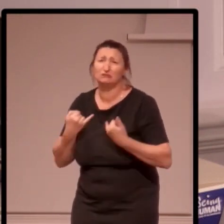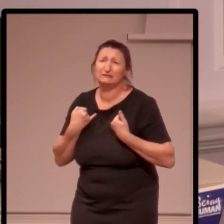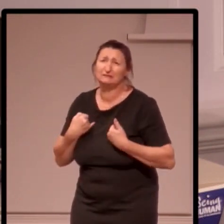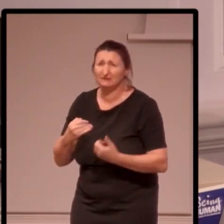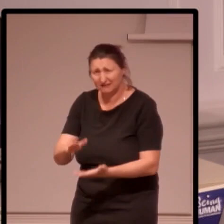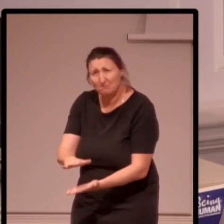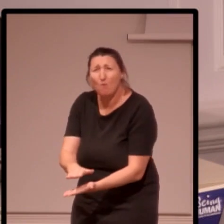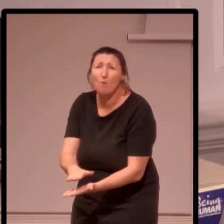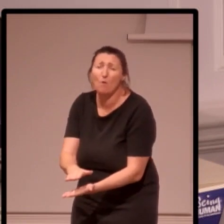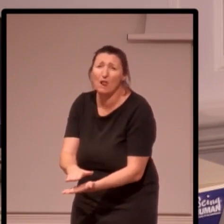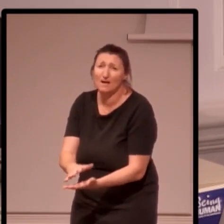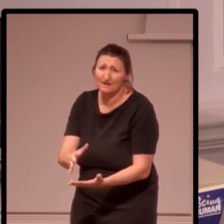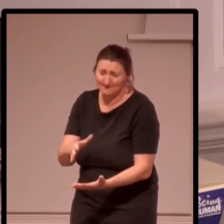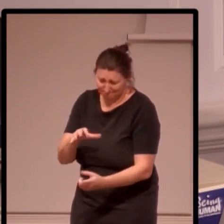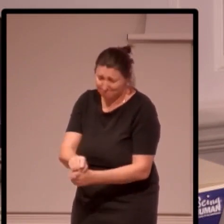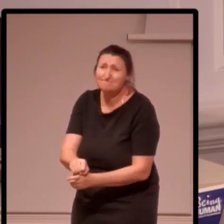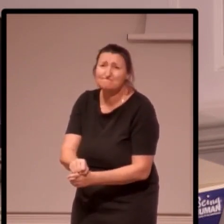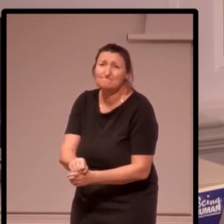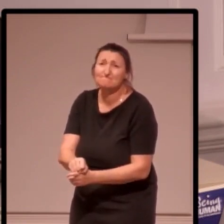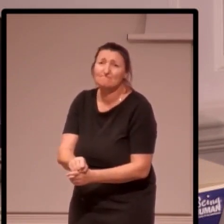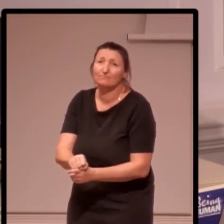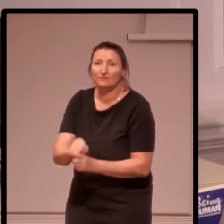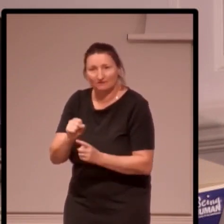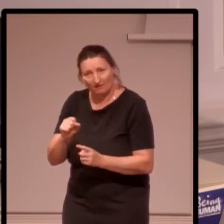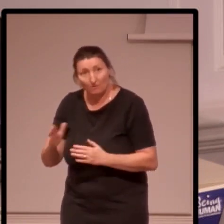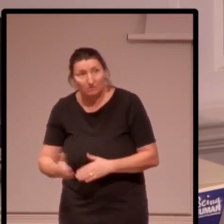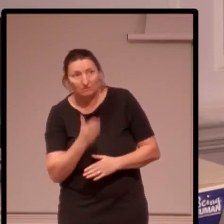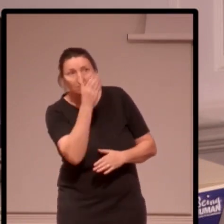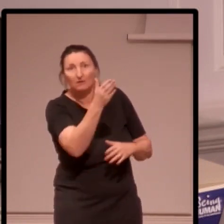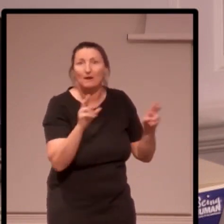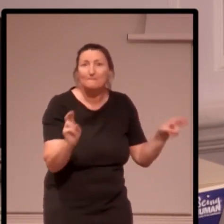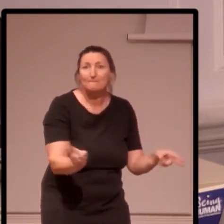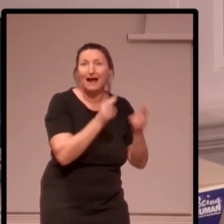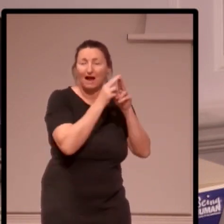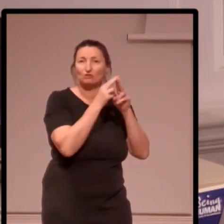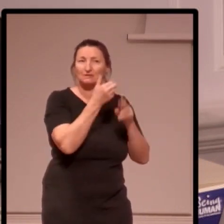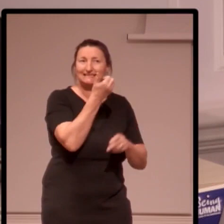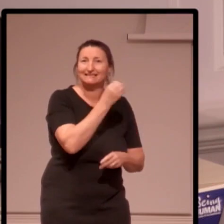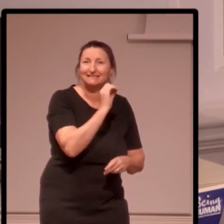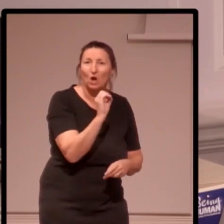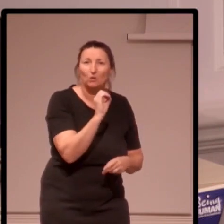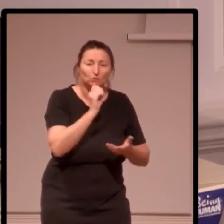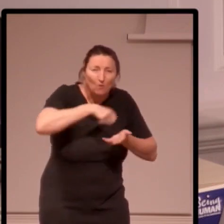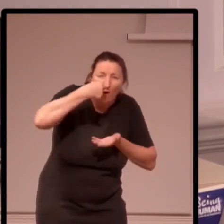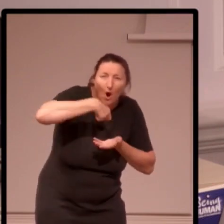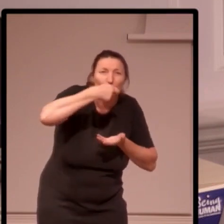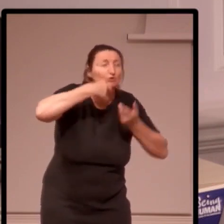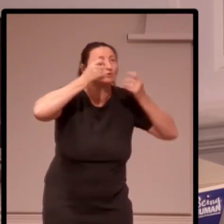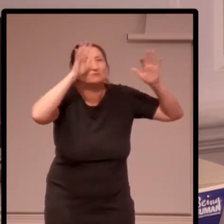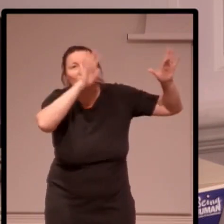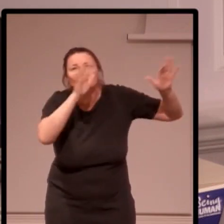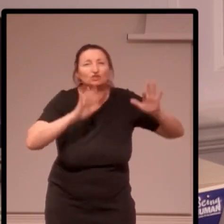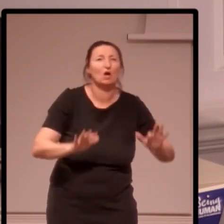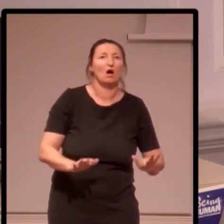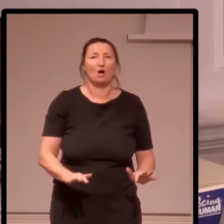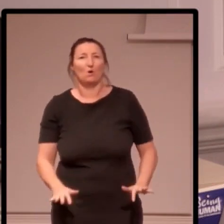these tickets will get you to Paris. 1602, cold cot, hot soup, snow falling on the